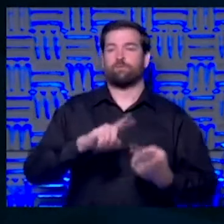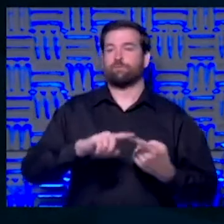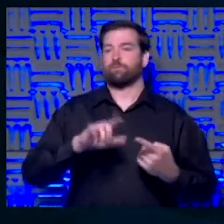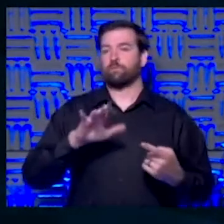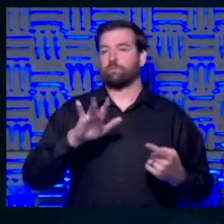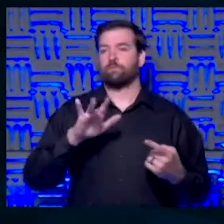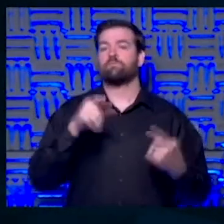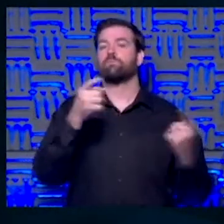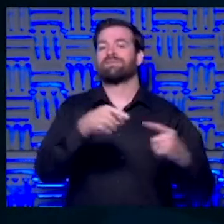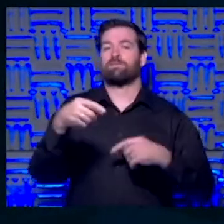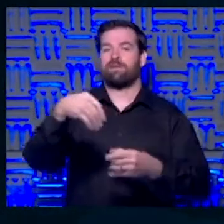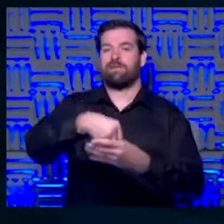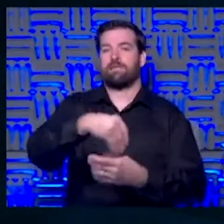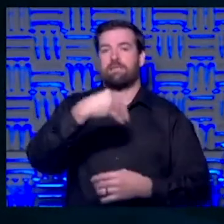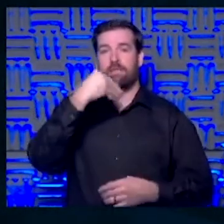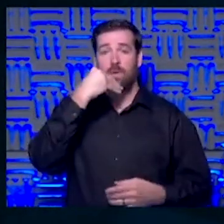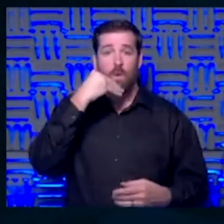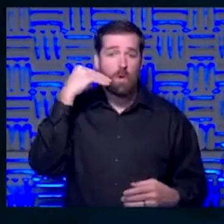in the home in terms of